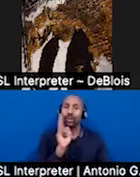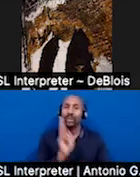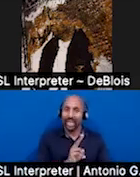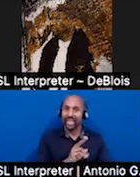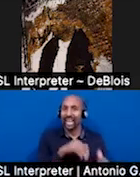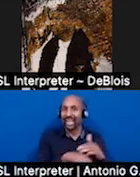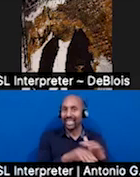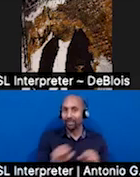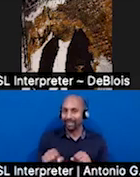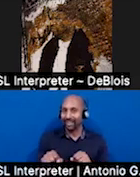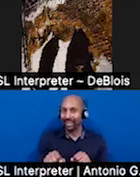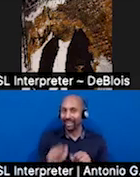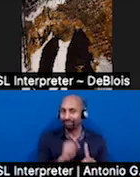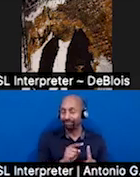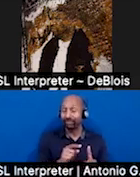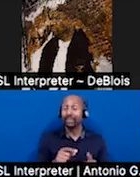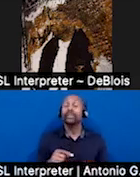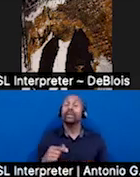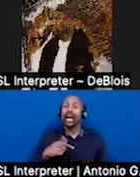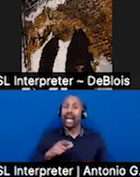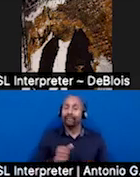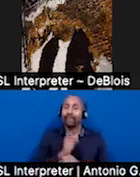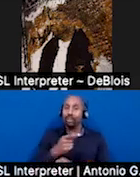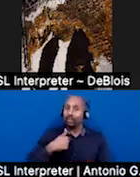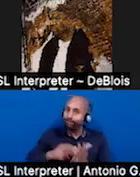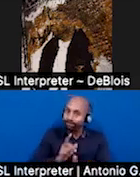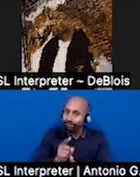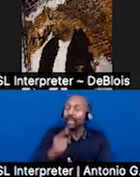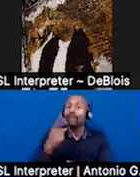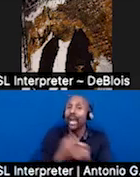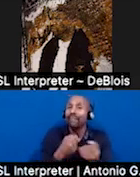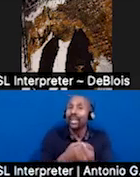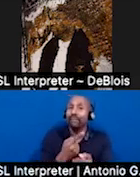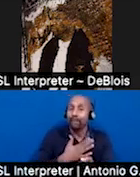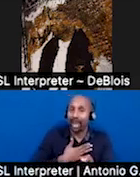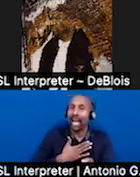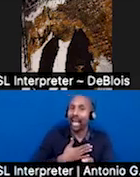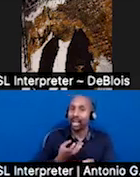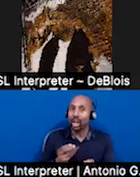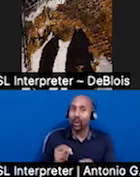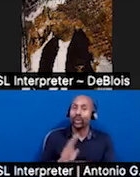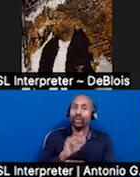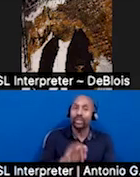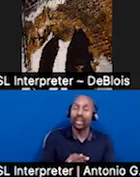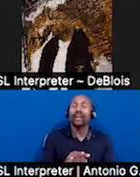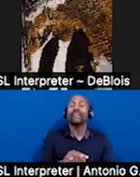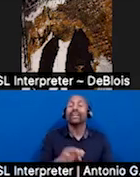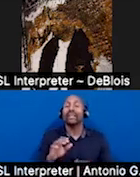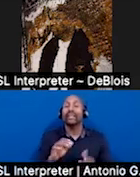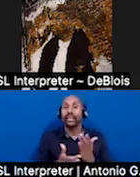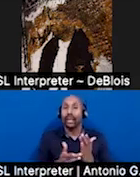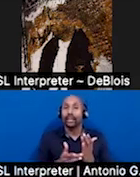be very intentful when I advocate for the use of my own technology, which is very expensive. Like I use a